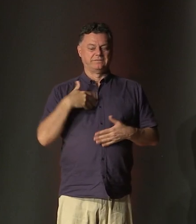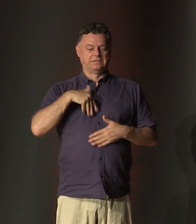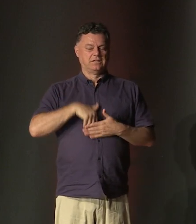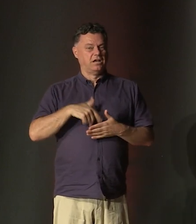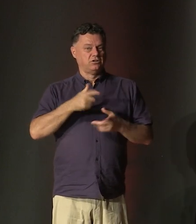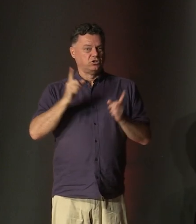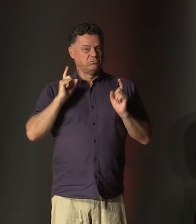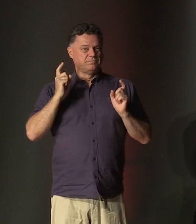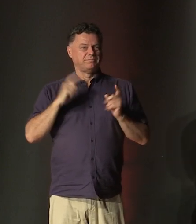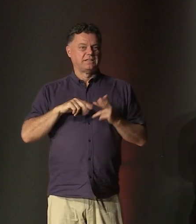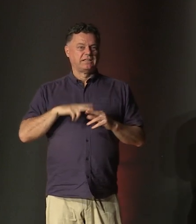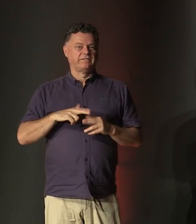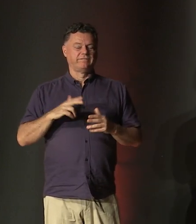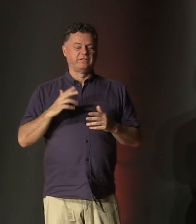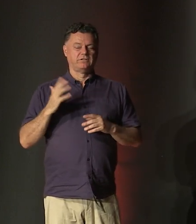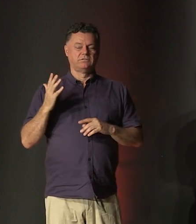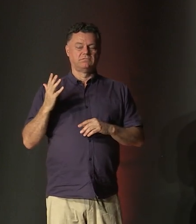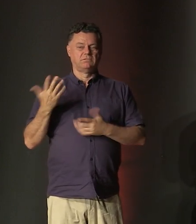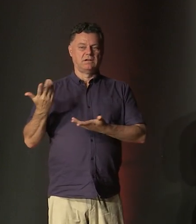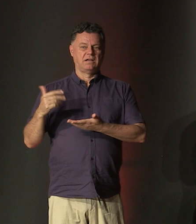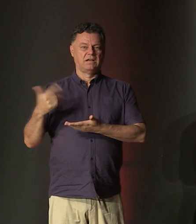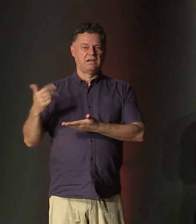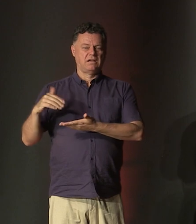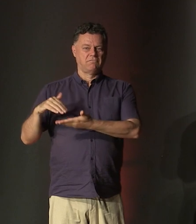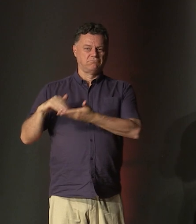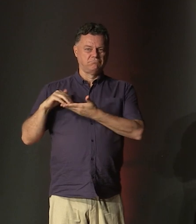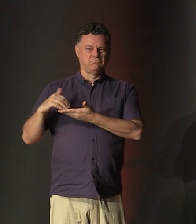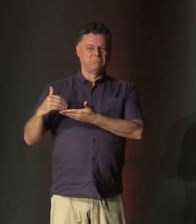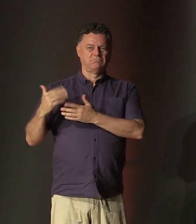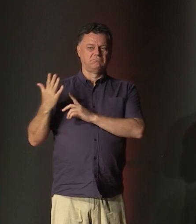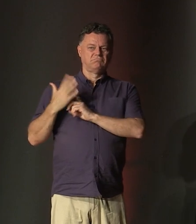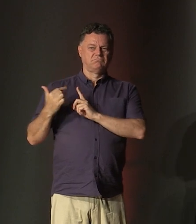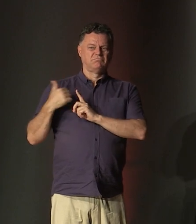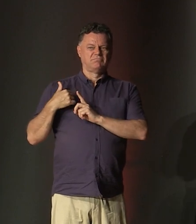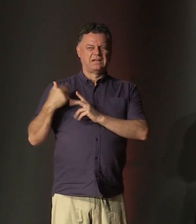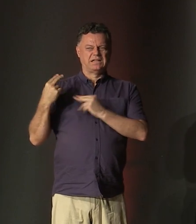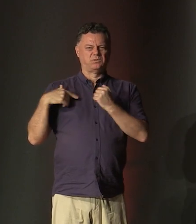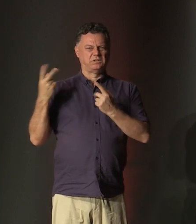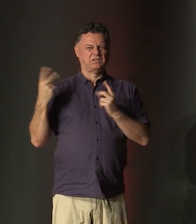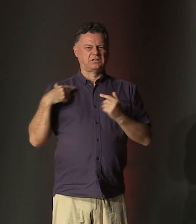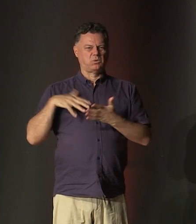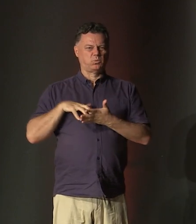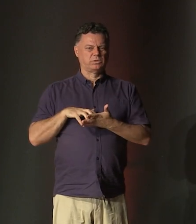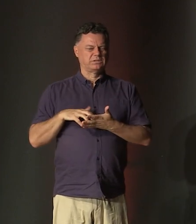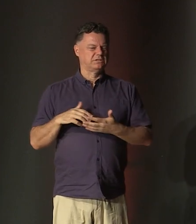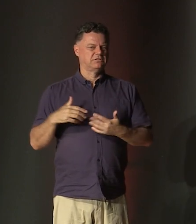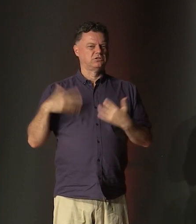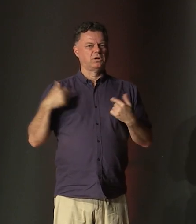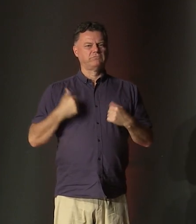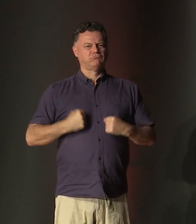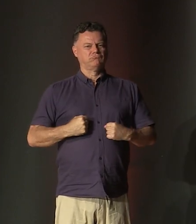that receiving compassion will make us appear weak. Or we worry that the other